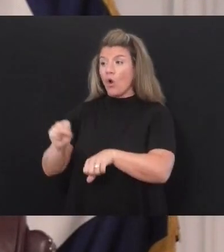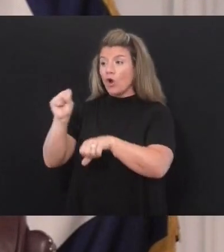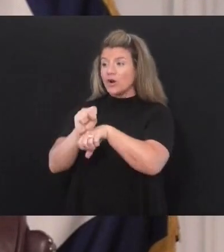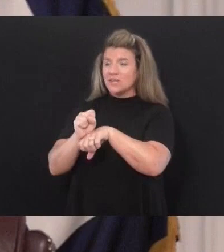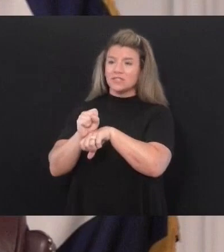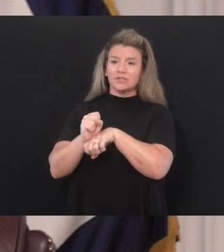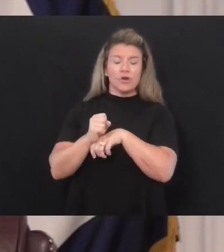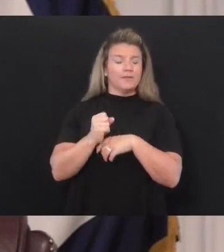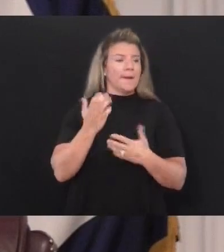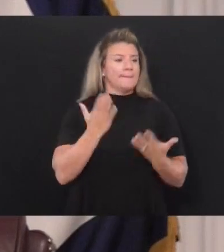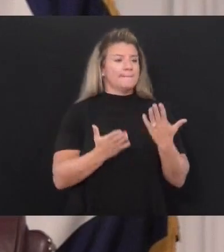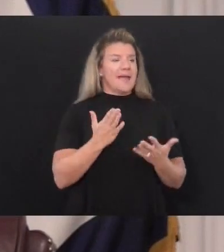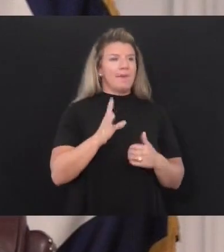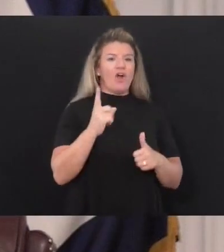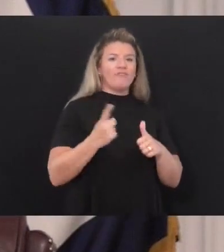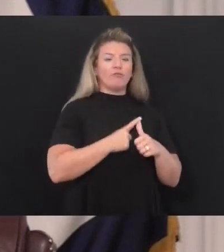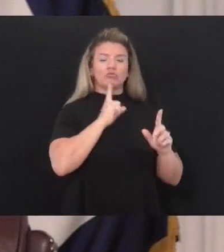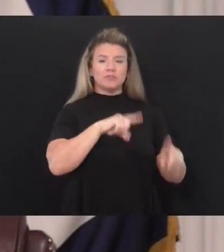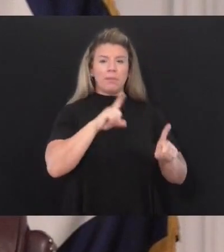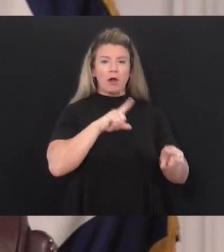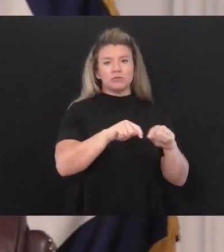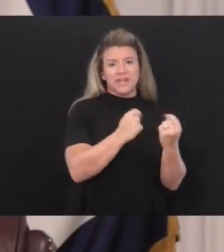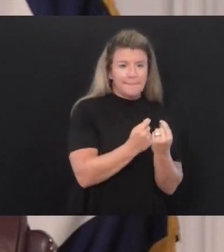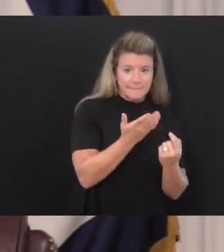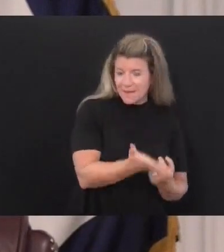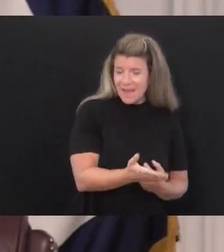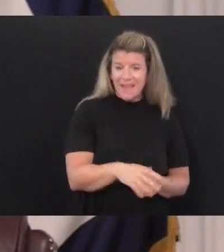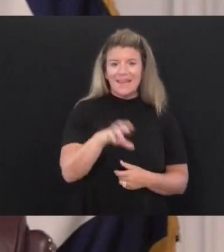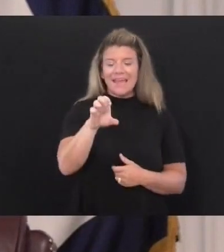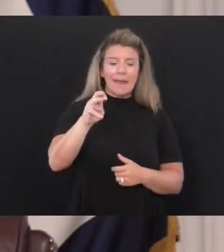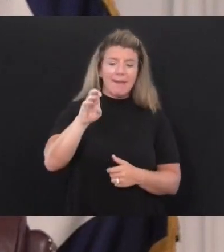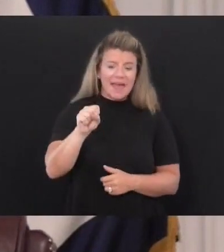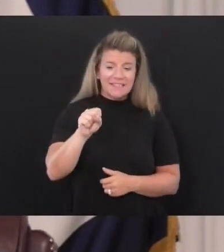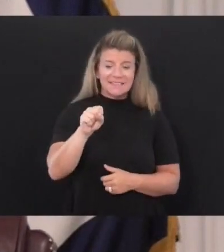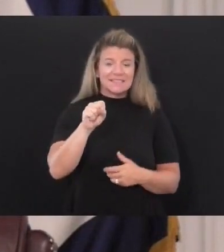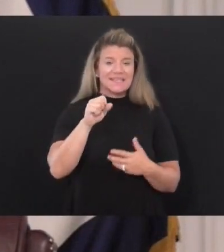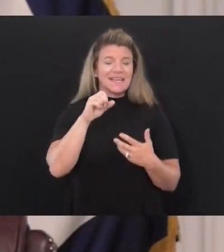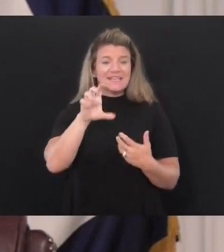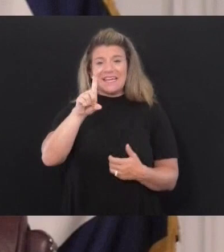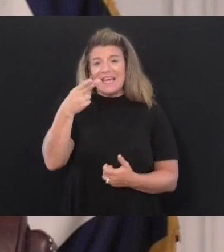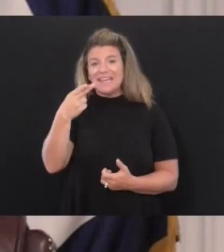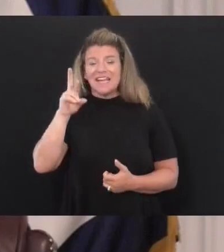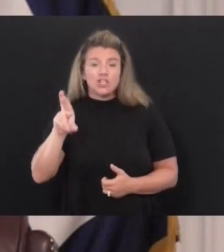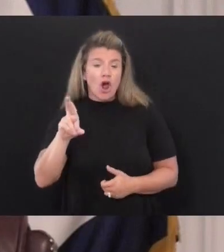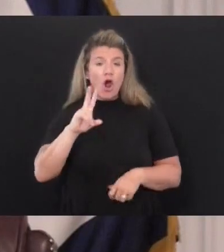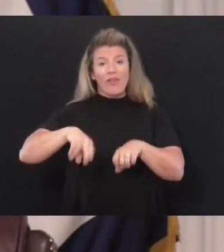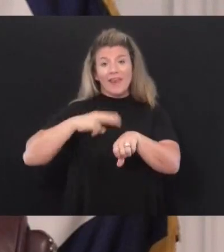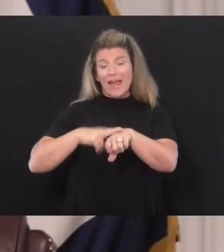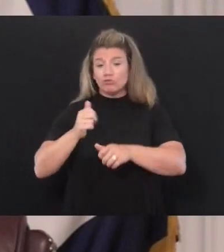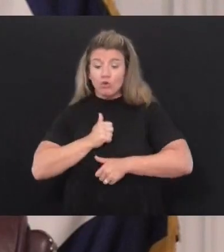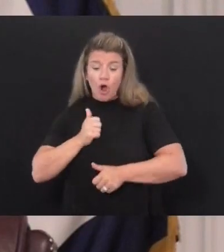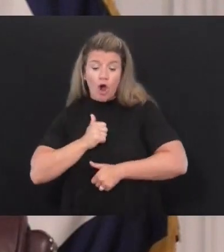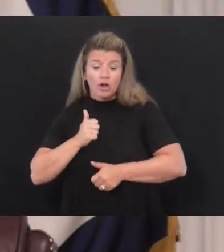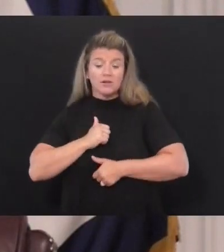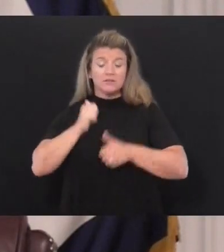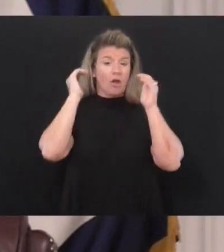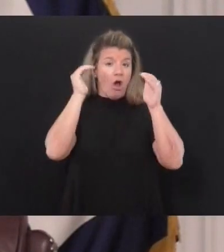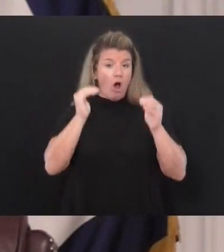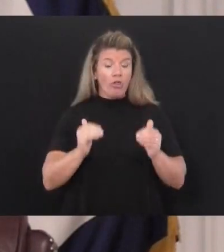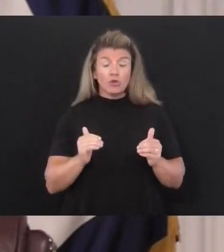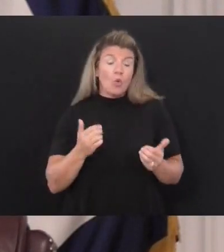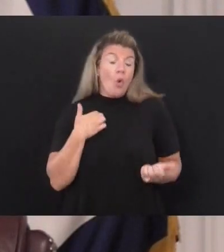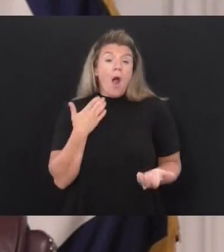talking about fines or penalties or some kind of sanctions on the mask wearing, if that comes to that, wouldn't the legislature have to